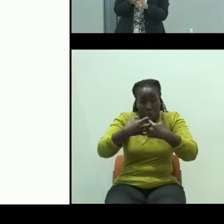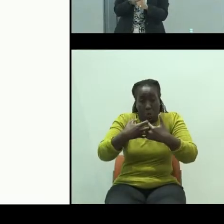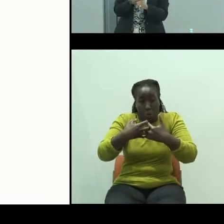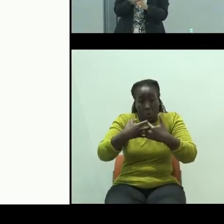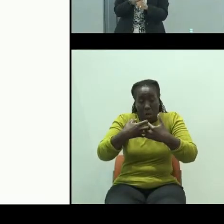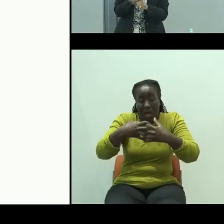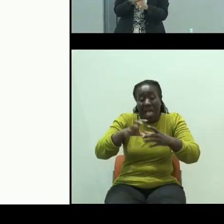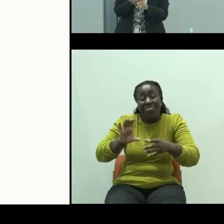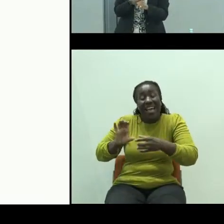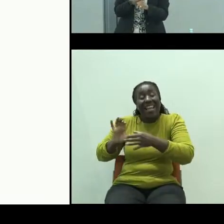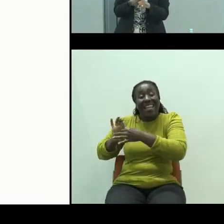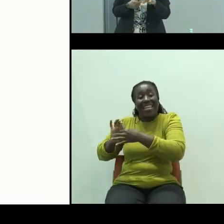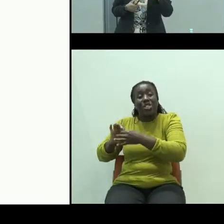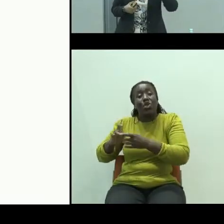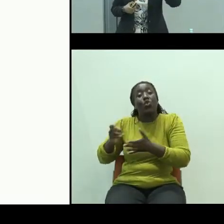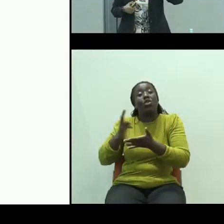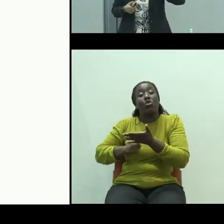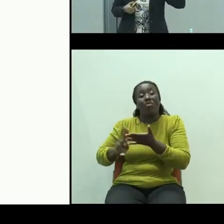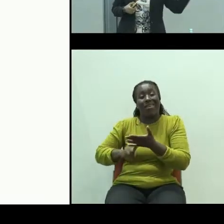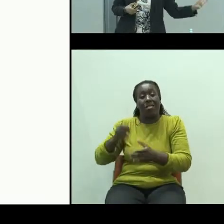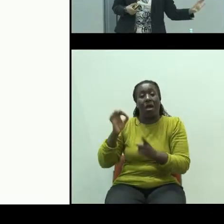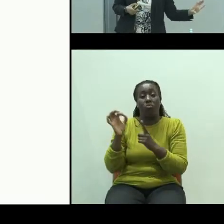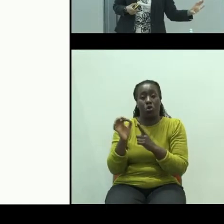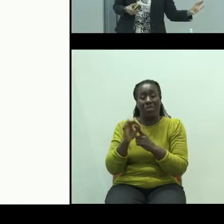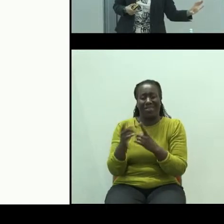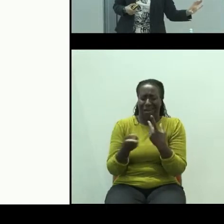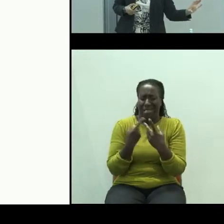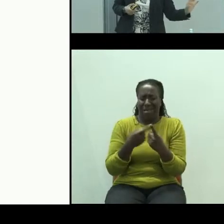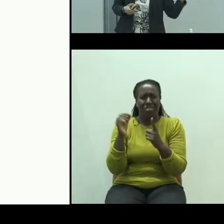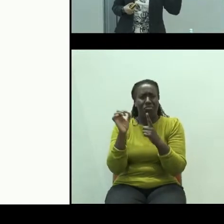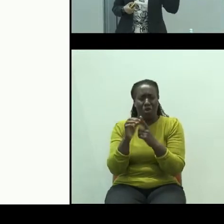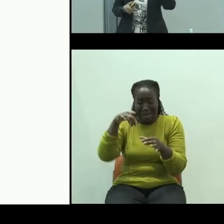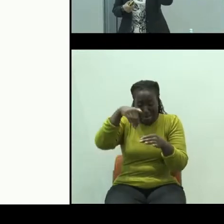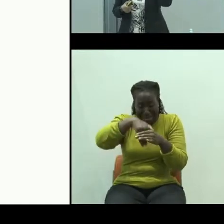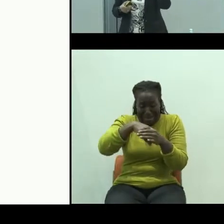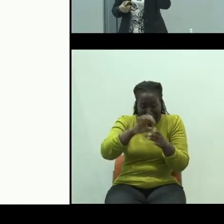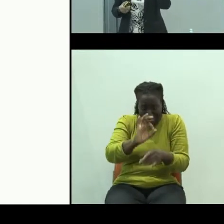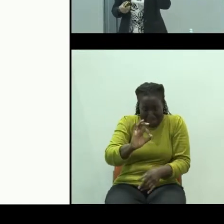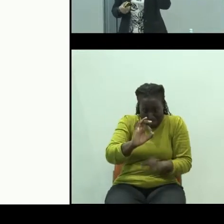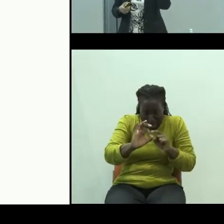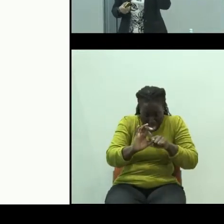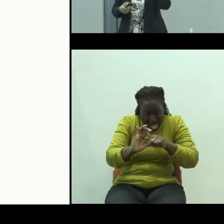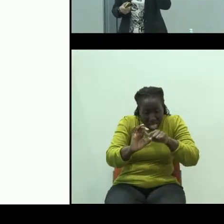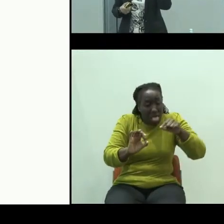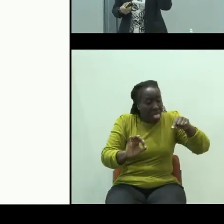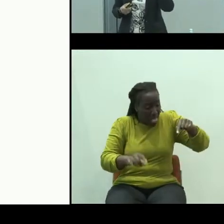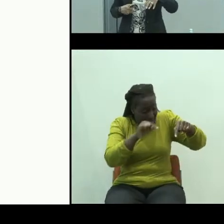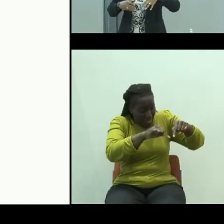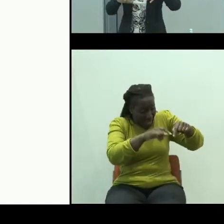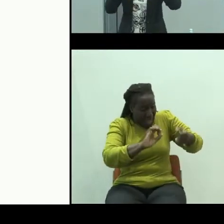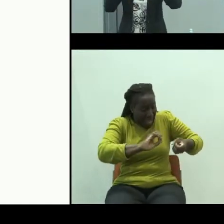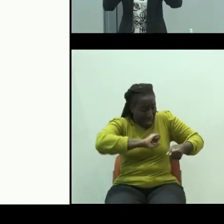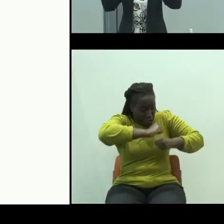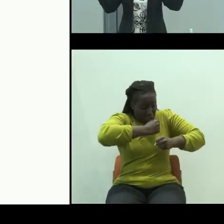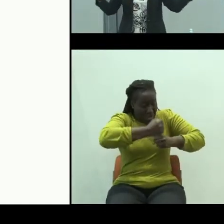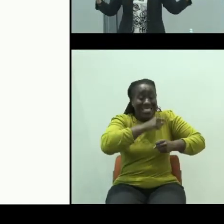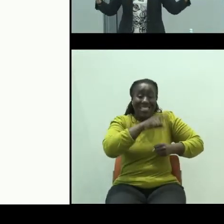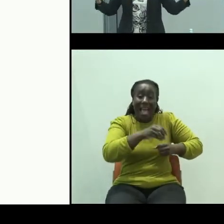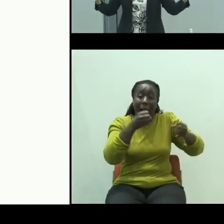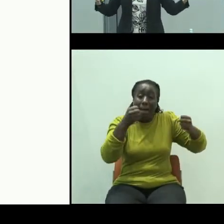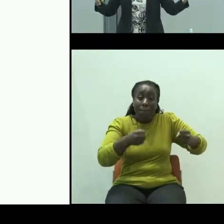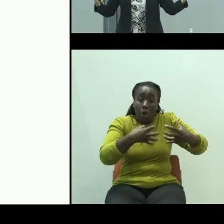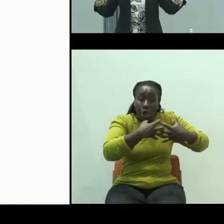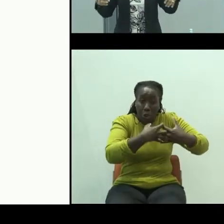the regulatory protein. There's another protein in the cell that produces that molecule. And so with those